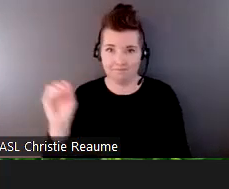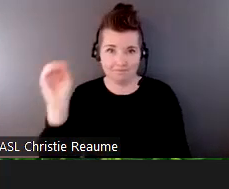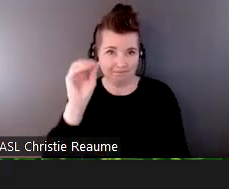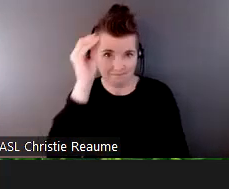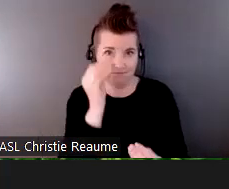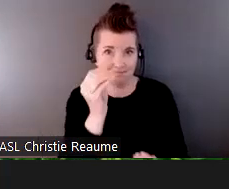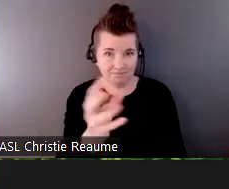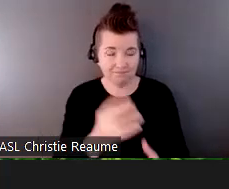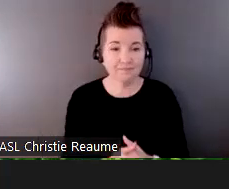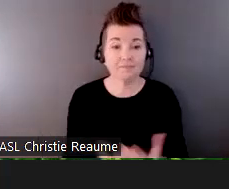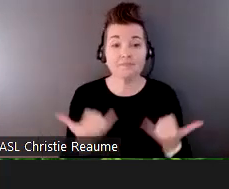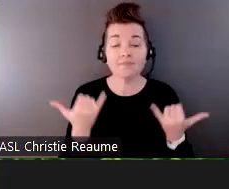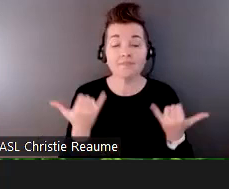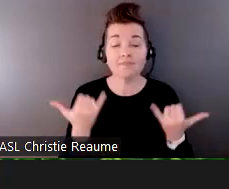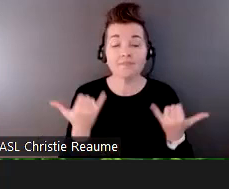land acknowledgment